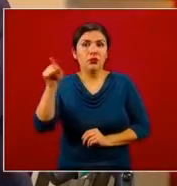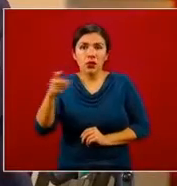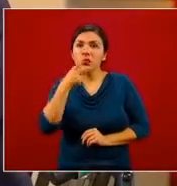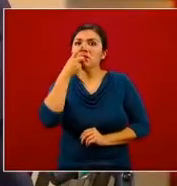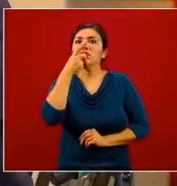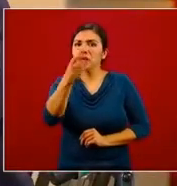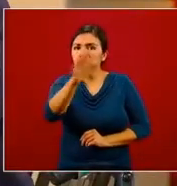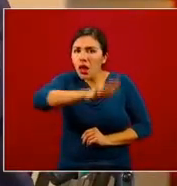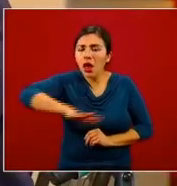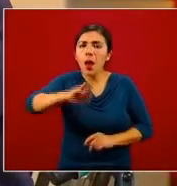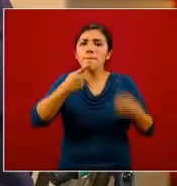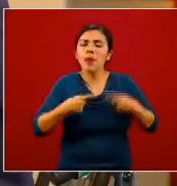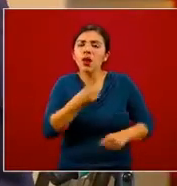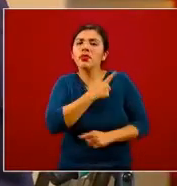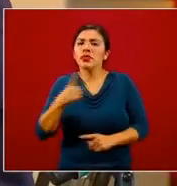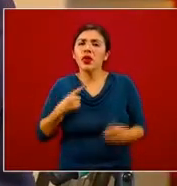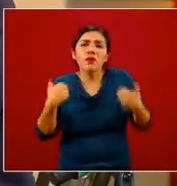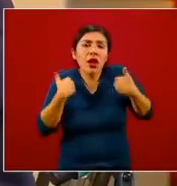40 people.